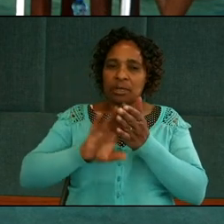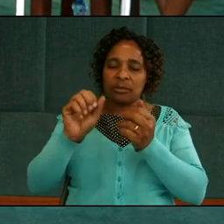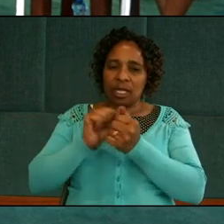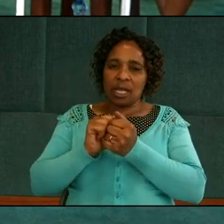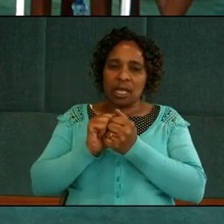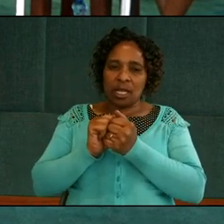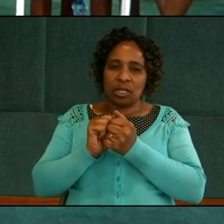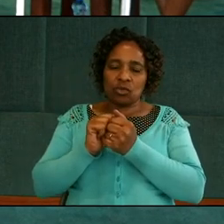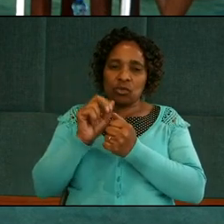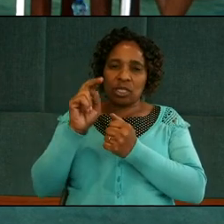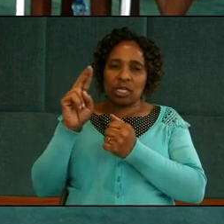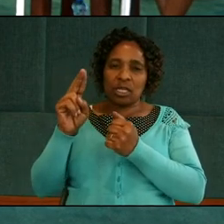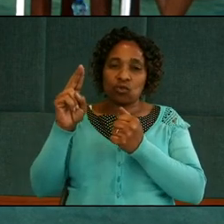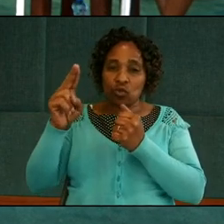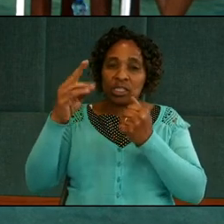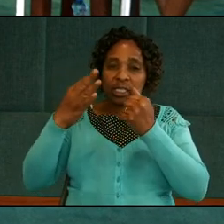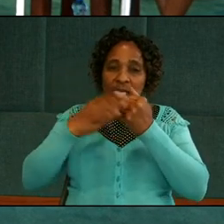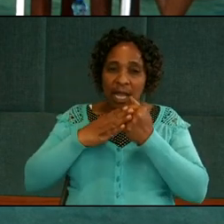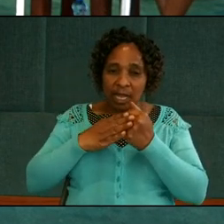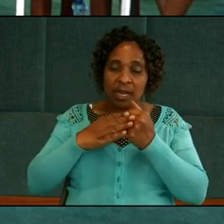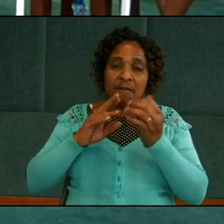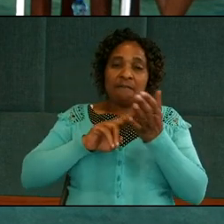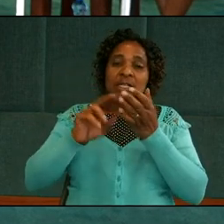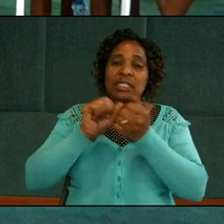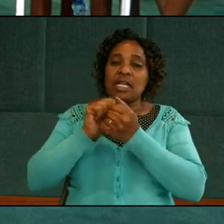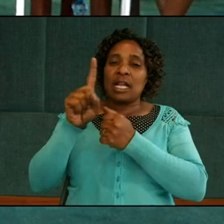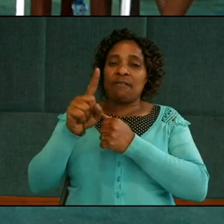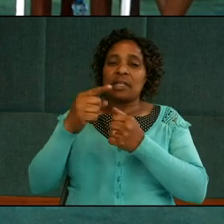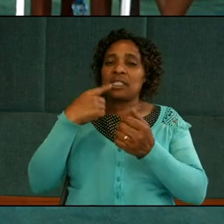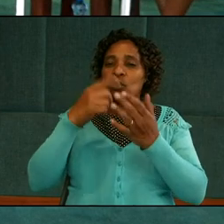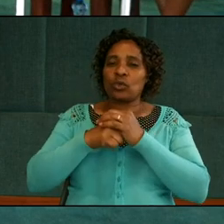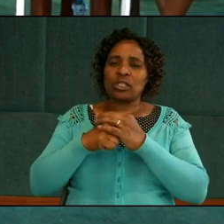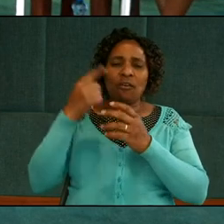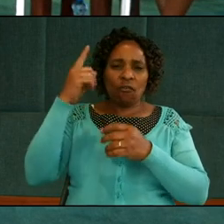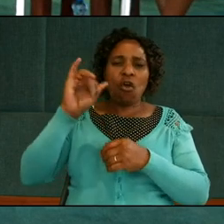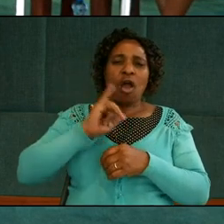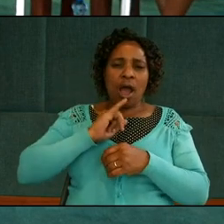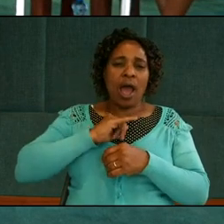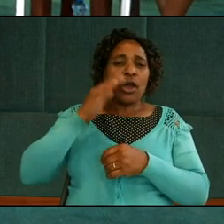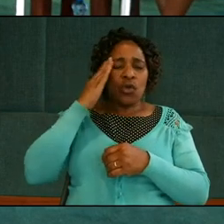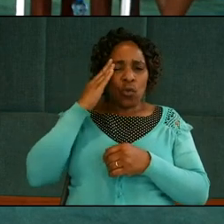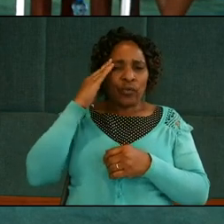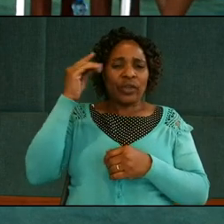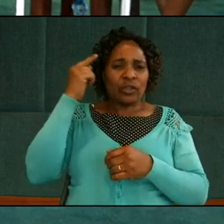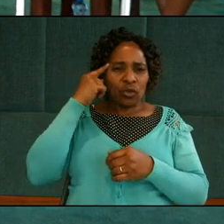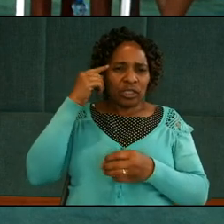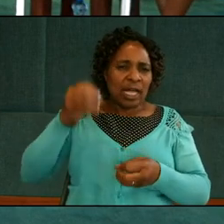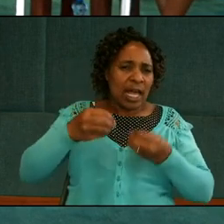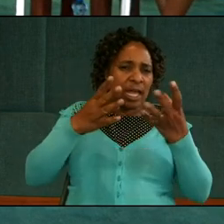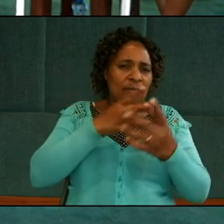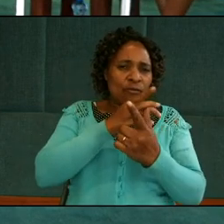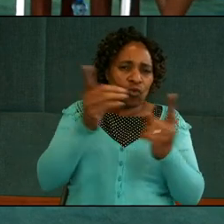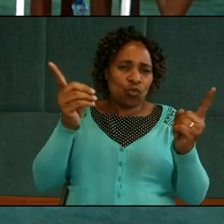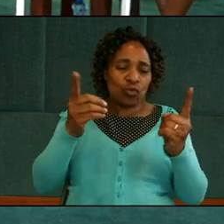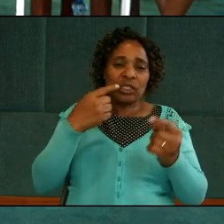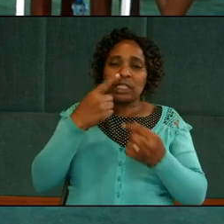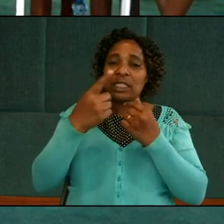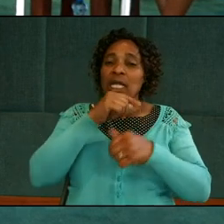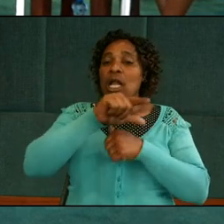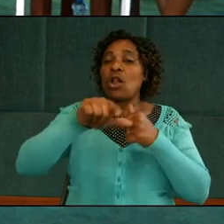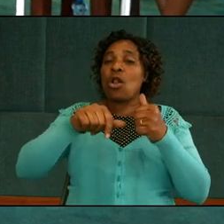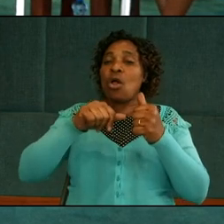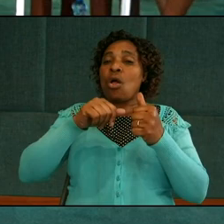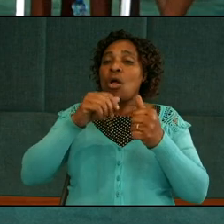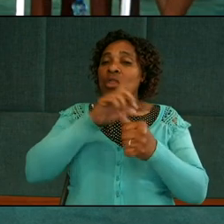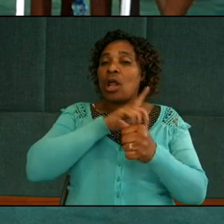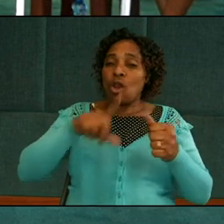it. Jeremiah 29:11 says, "For I know the thoughts that I think toward you, saith the Lord,